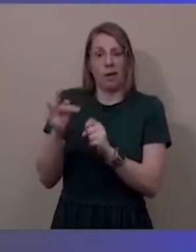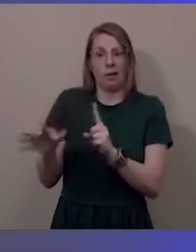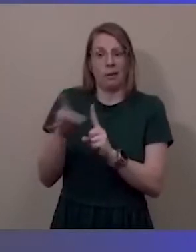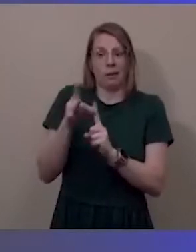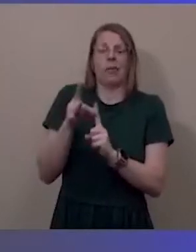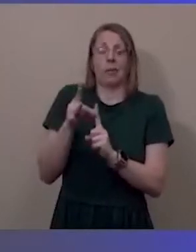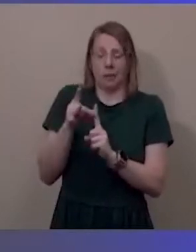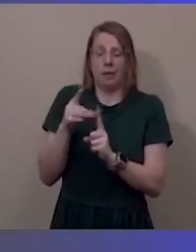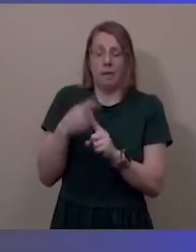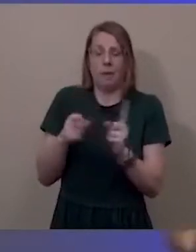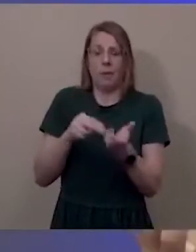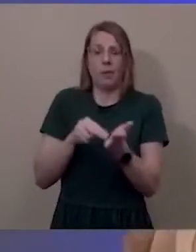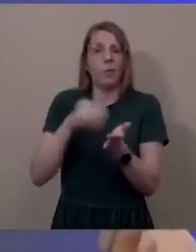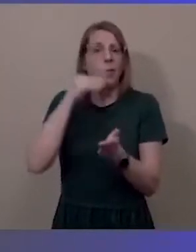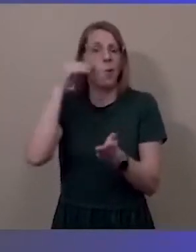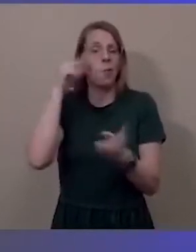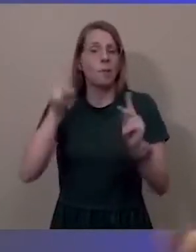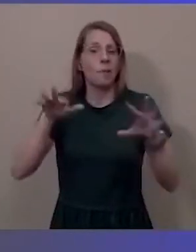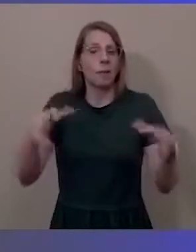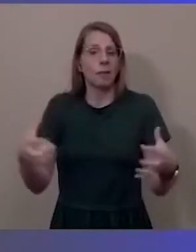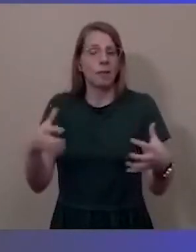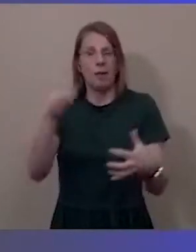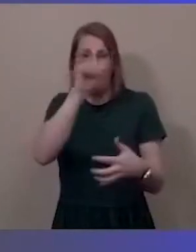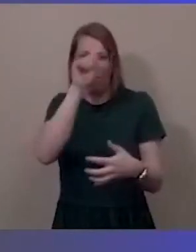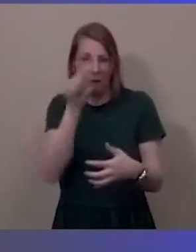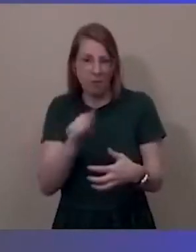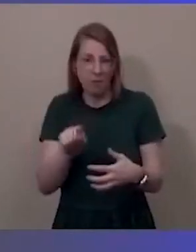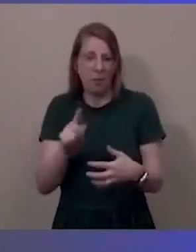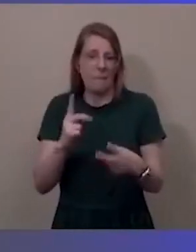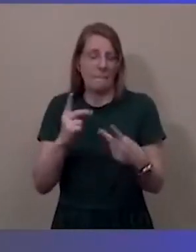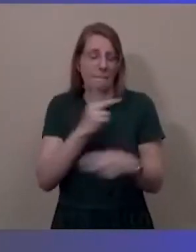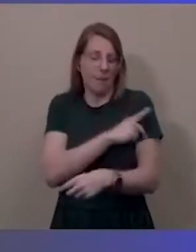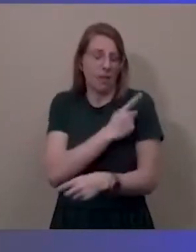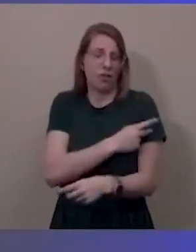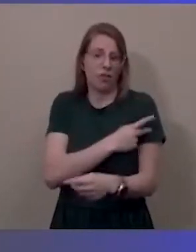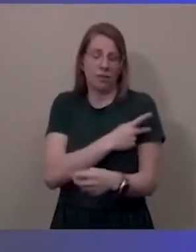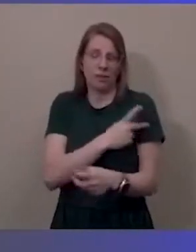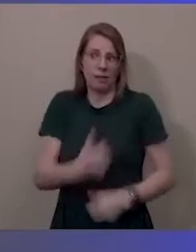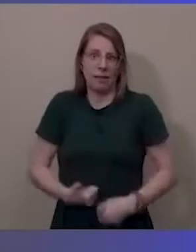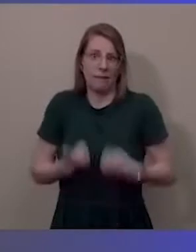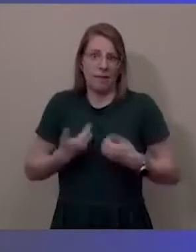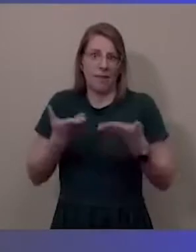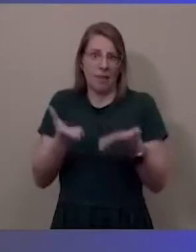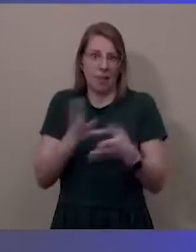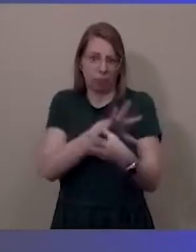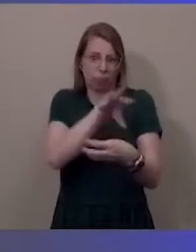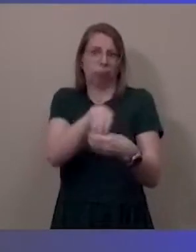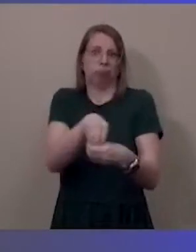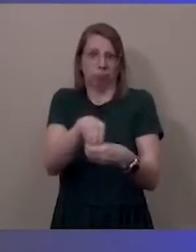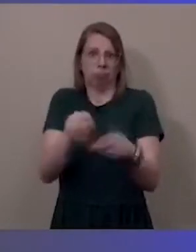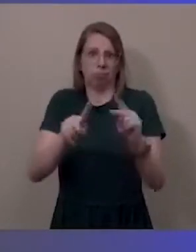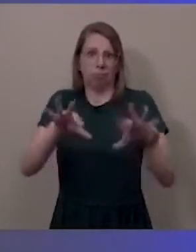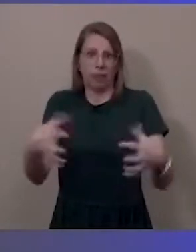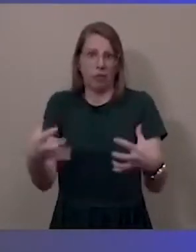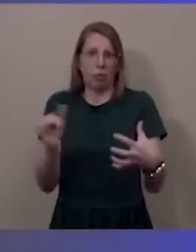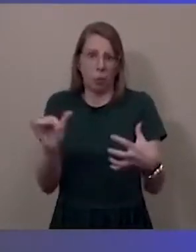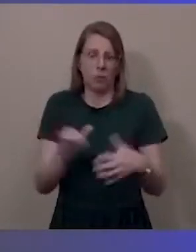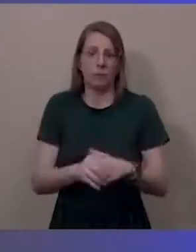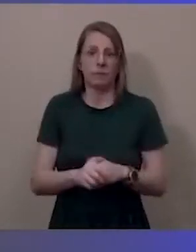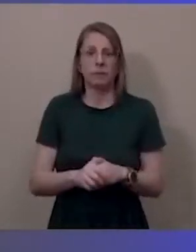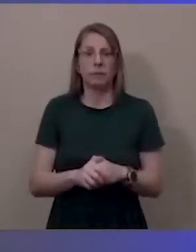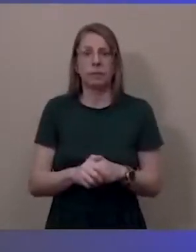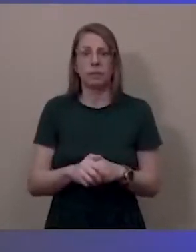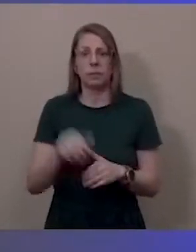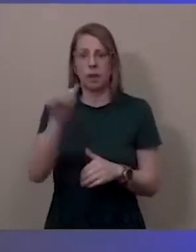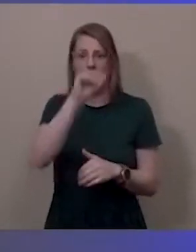home populations, and Alzheimer's patients are a predominant, part of that population. And so, the